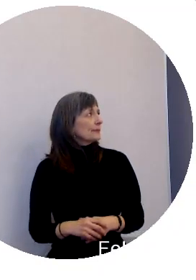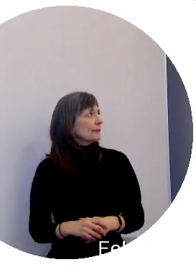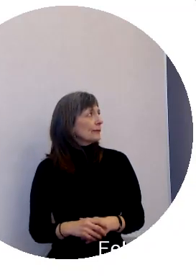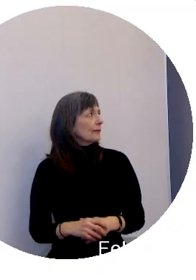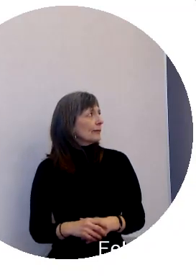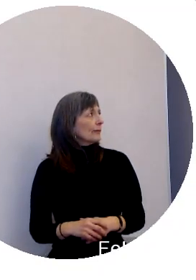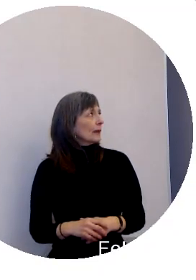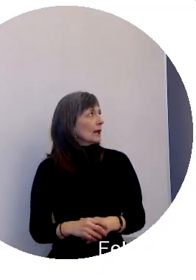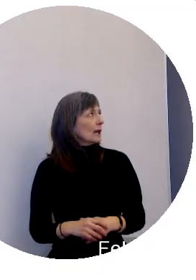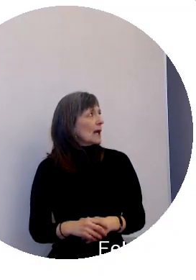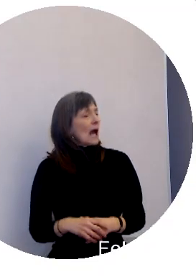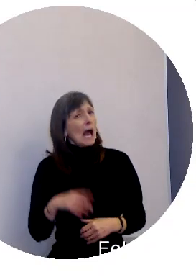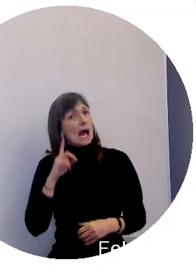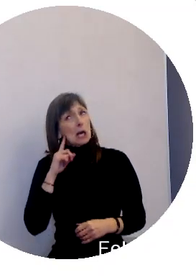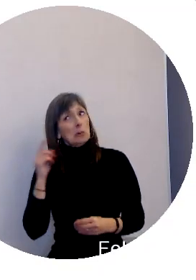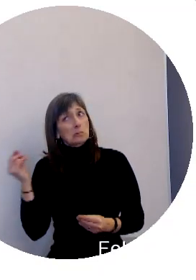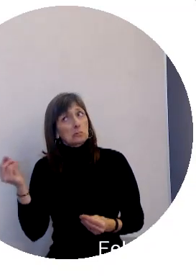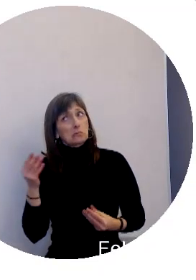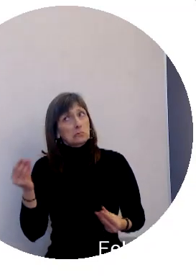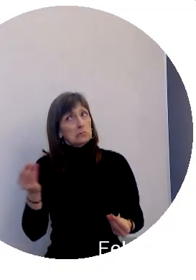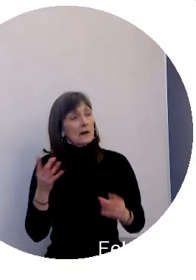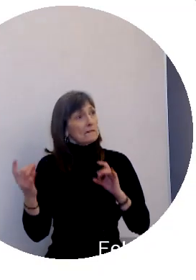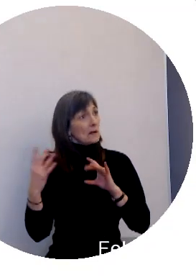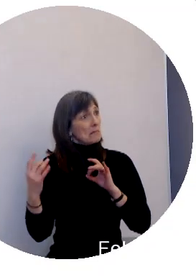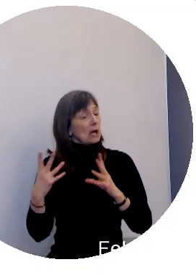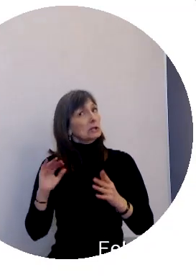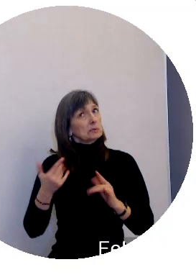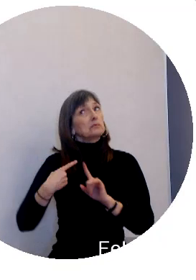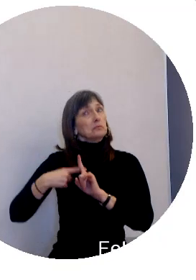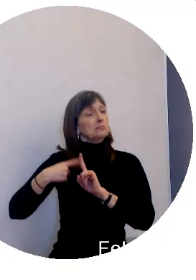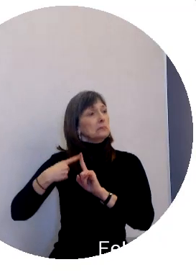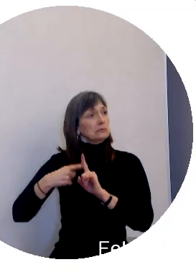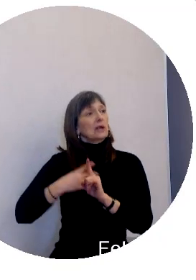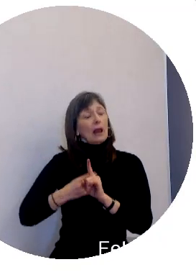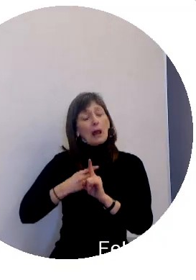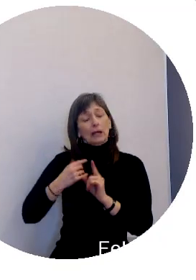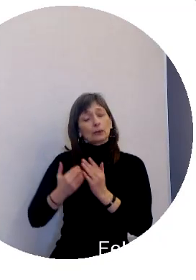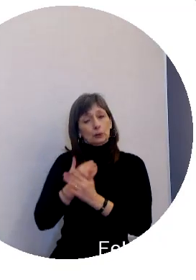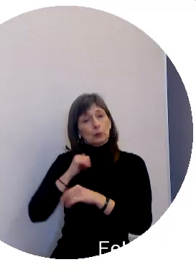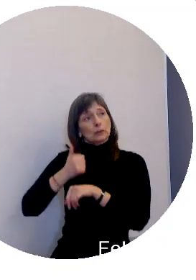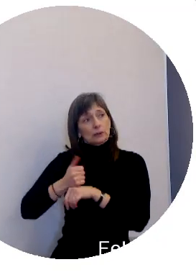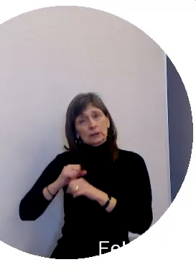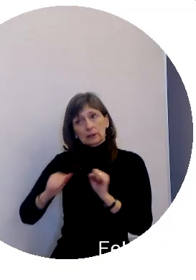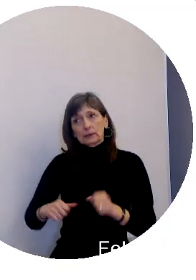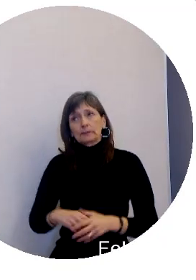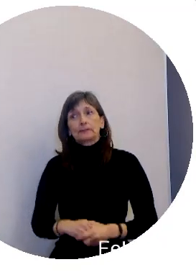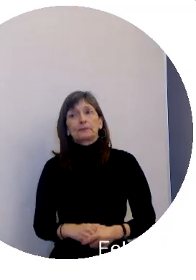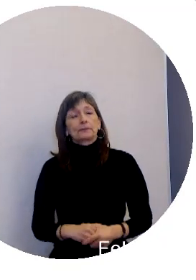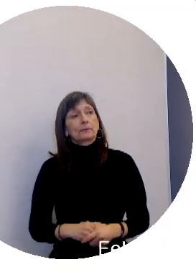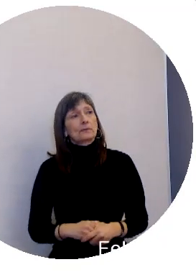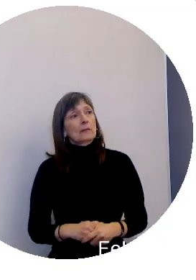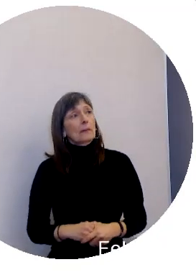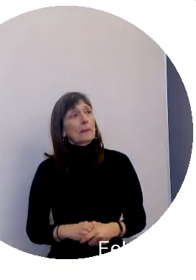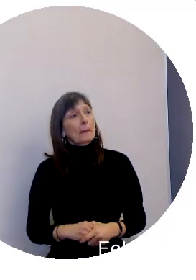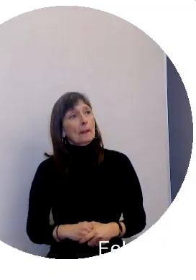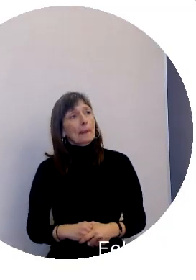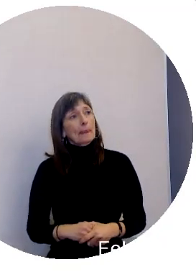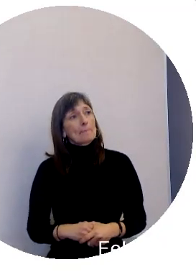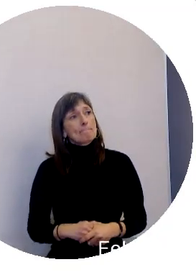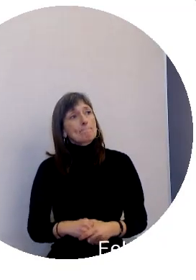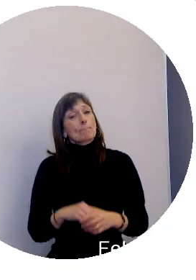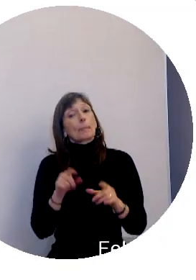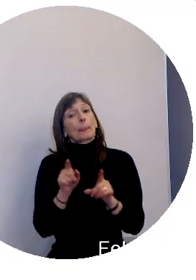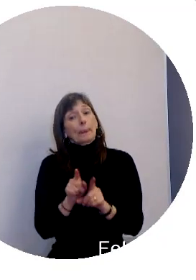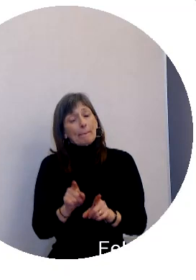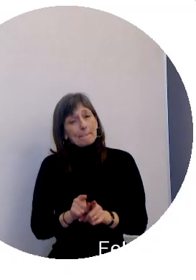I guess the things that we're hearing from the system are very, very positive about the impact that the implementation of that policy is having. And